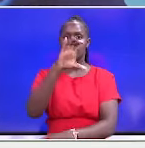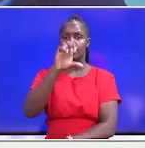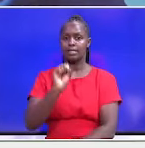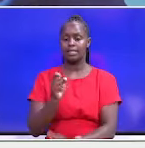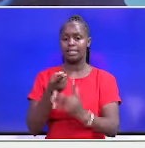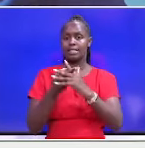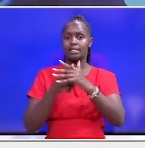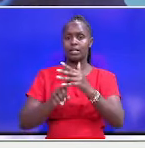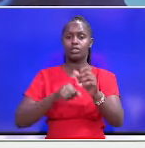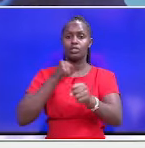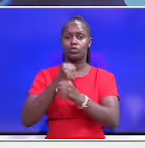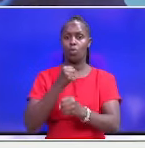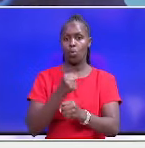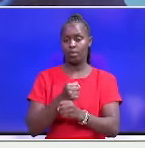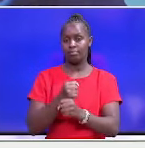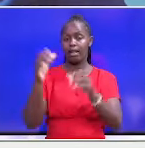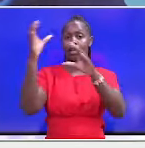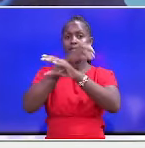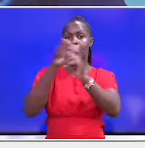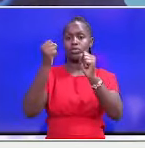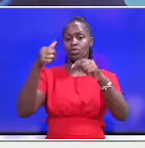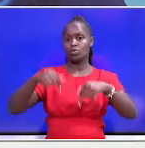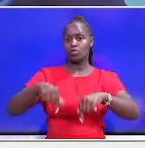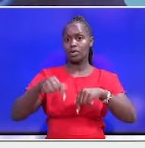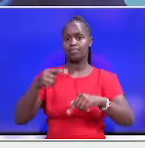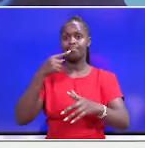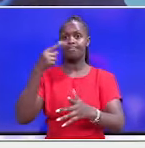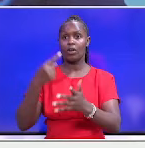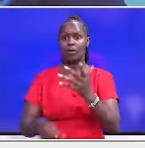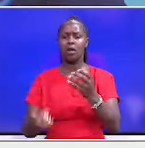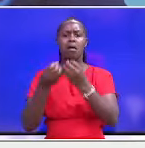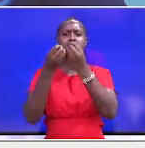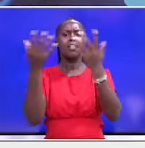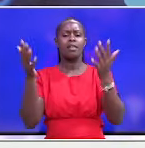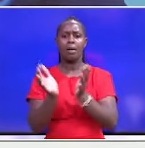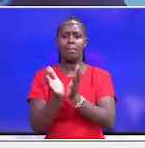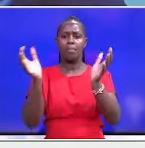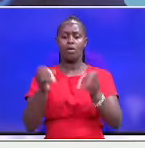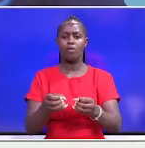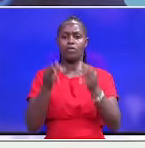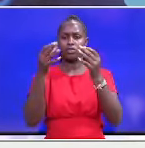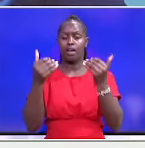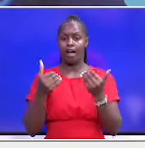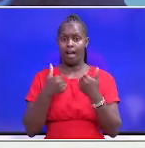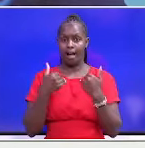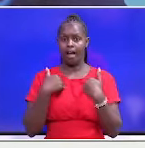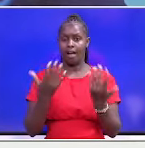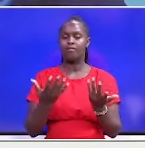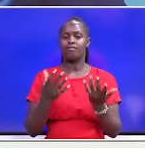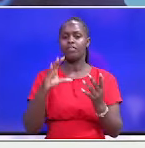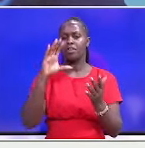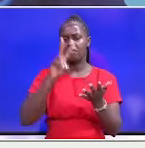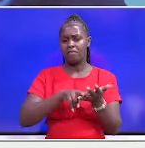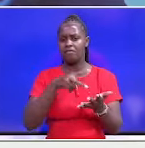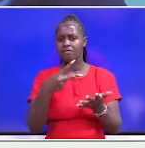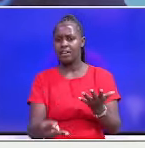work. The head of state today conceding that many public officials have fallen short of some constitutional